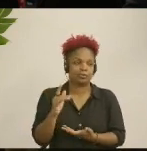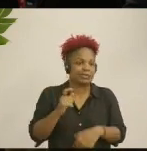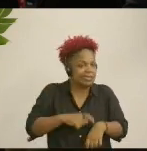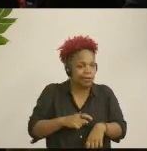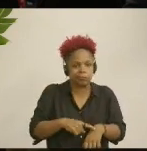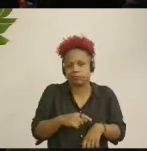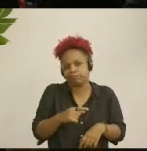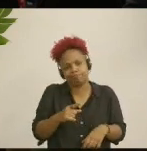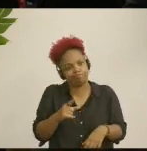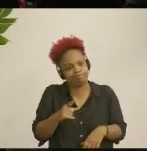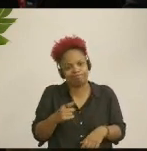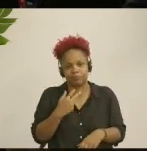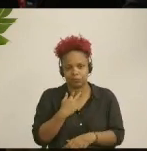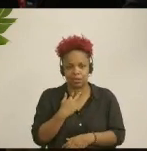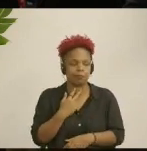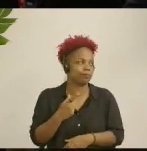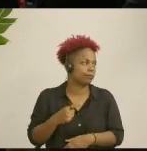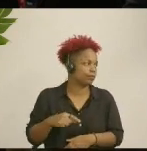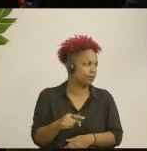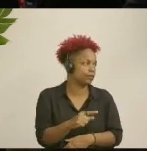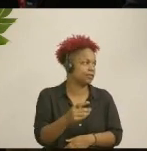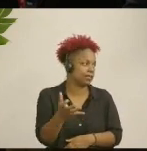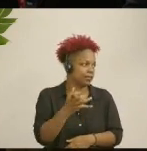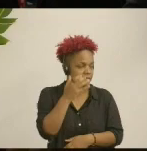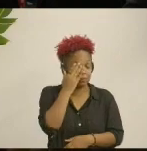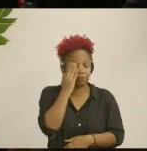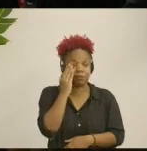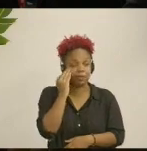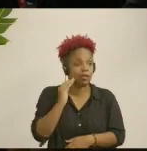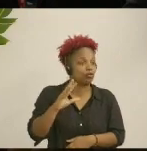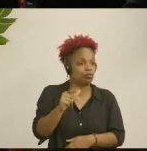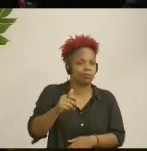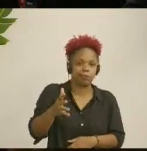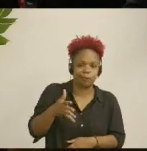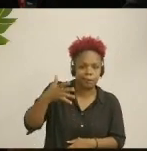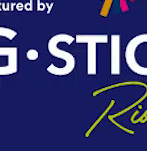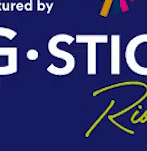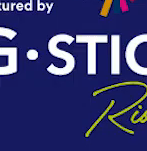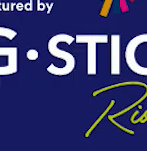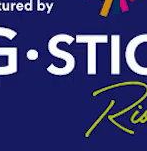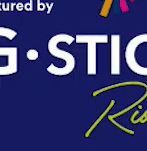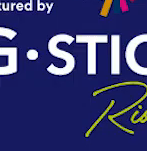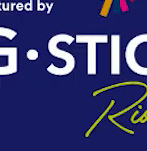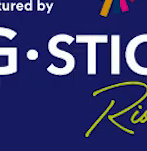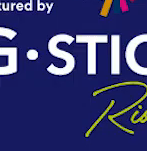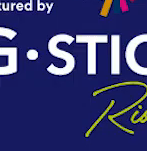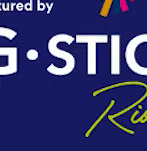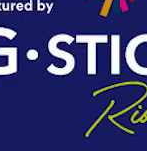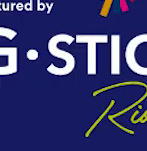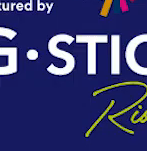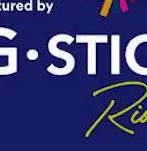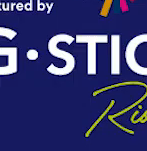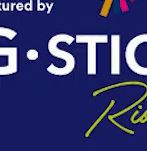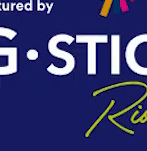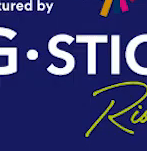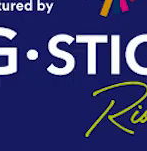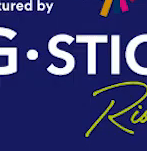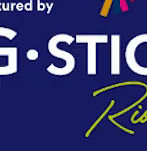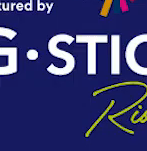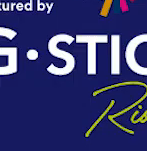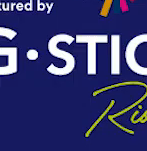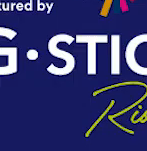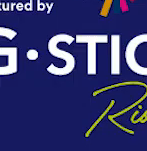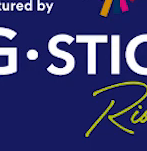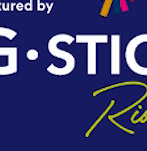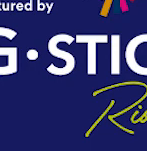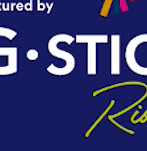hear our speakers and our STEAM Solutions Committee, I'm just going to kick off. And I am going to present our first speaker who is